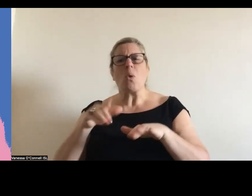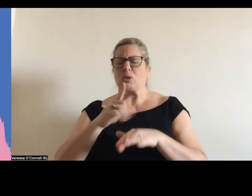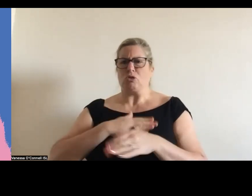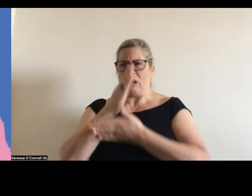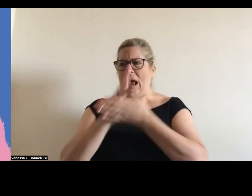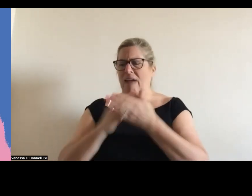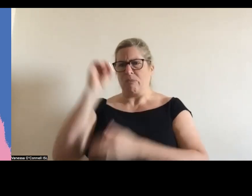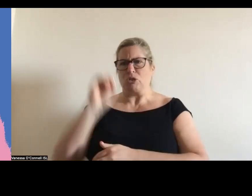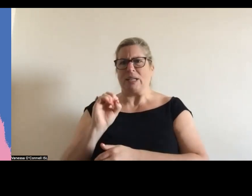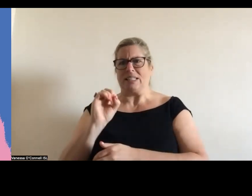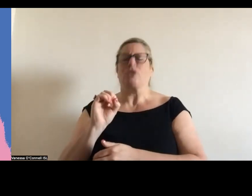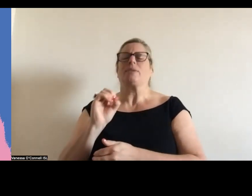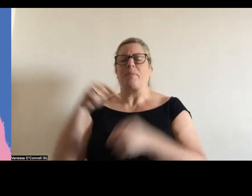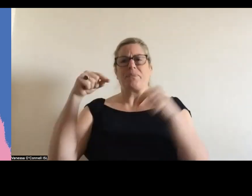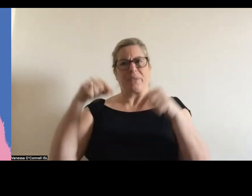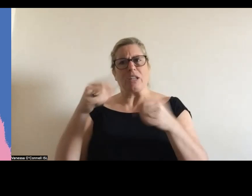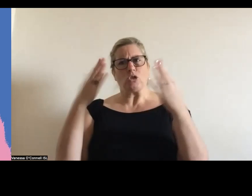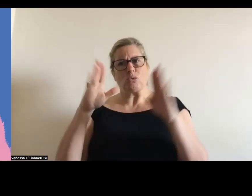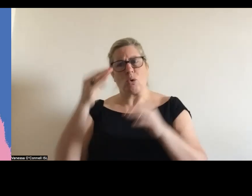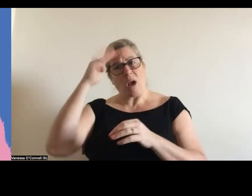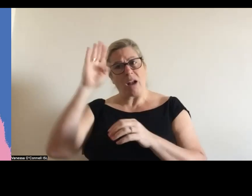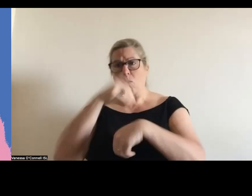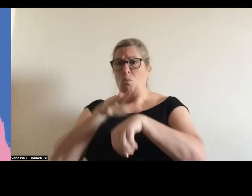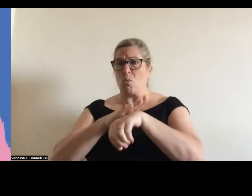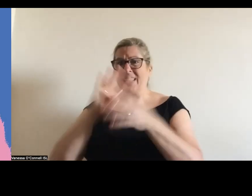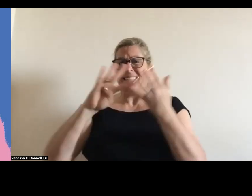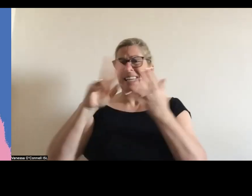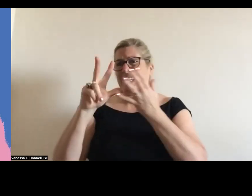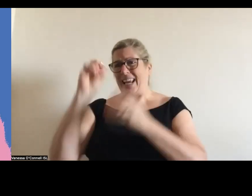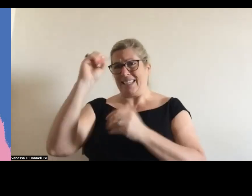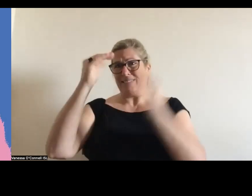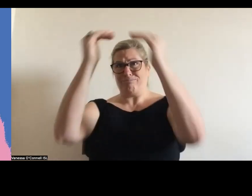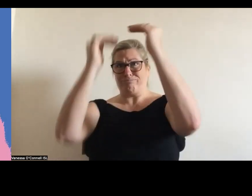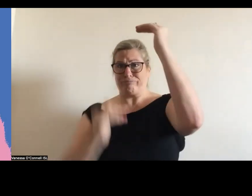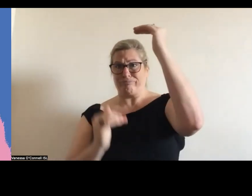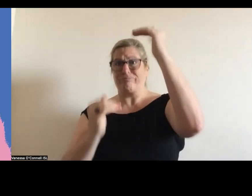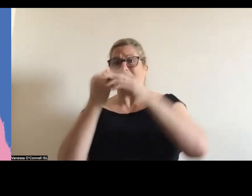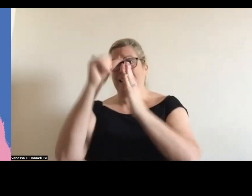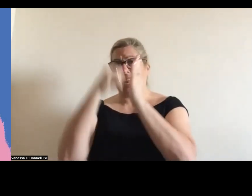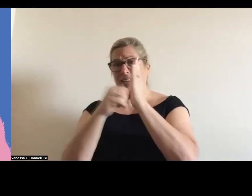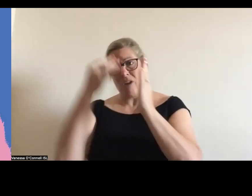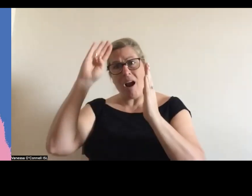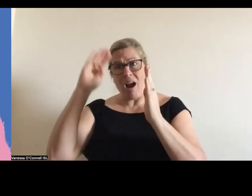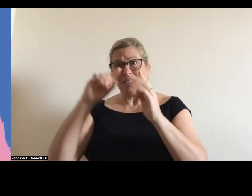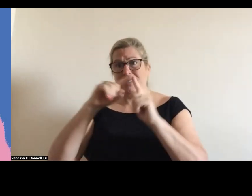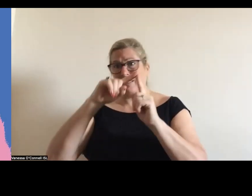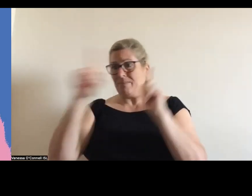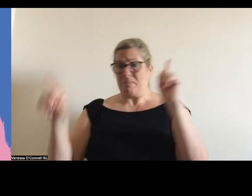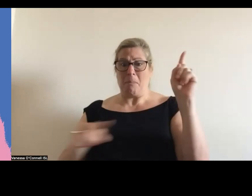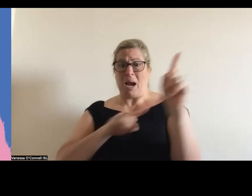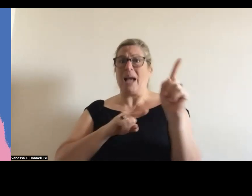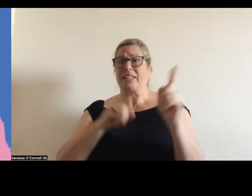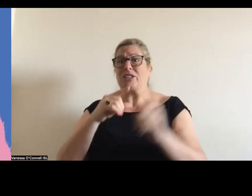This places Ireland 98th in the world for women's representation in national parliaments, falling behind countries such as China, Chad, and